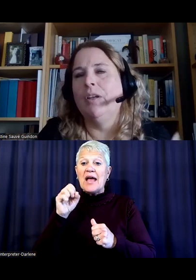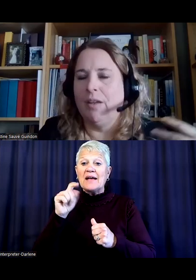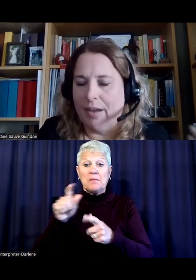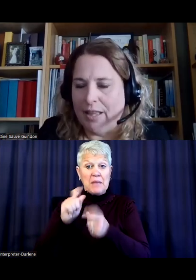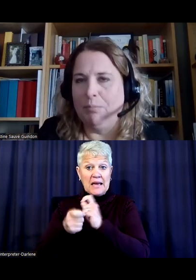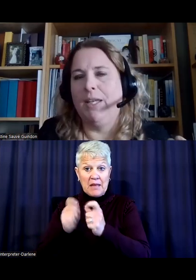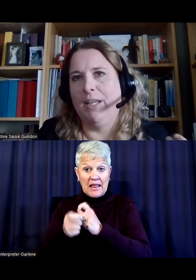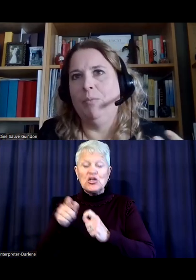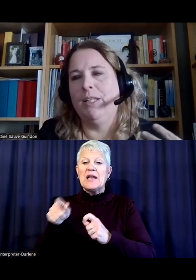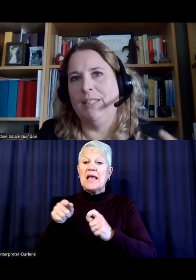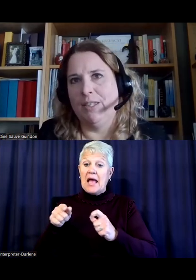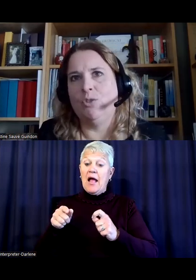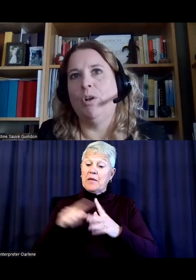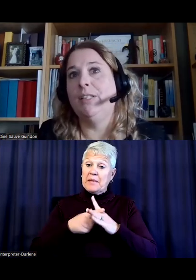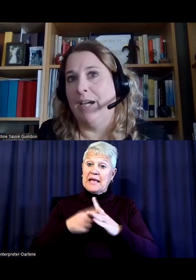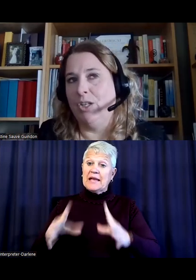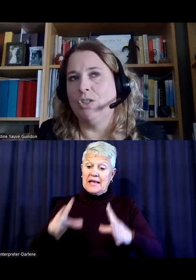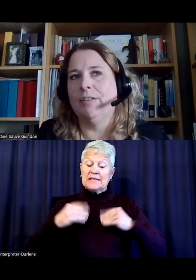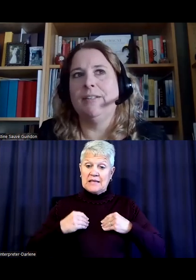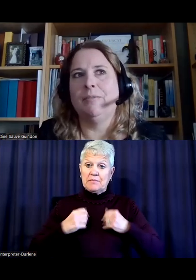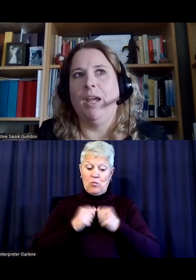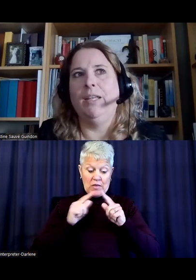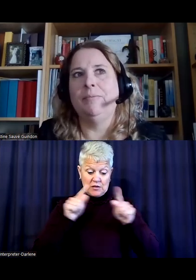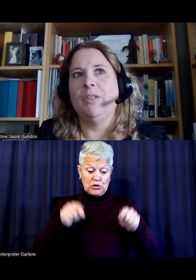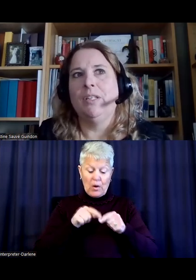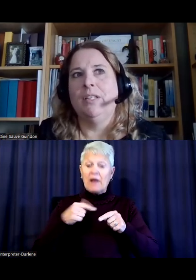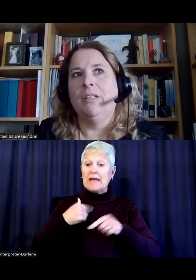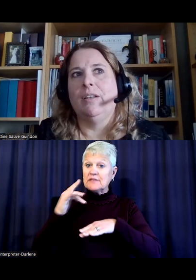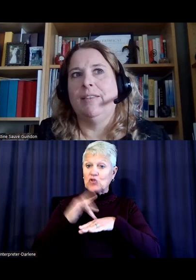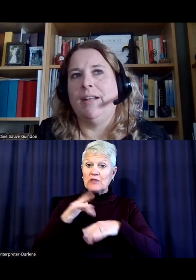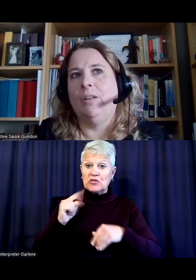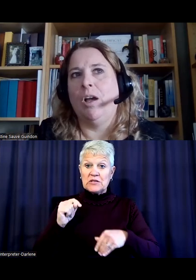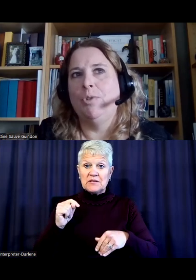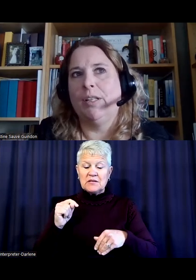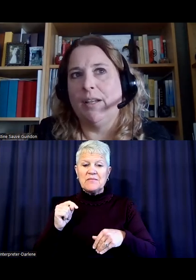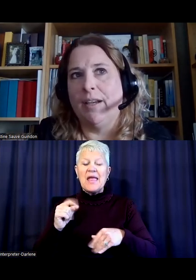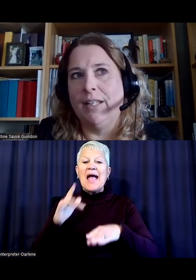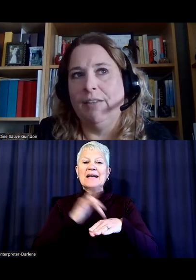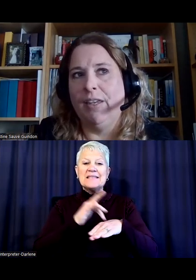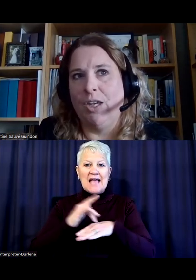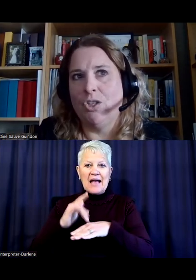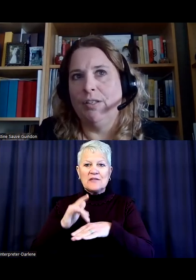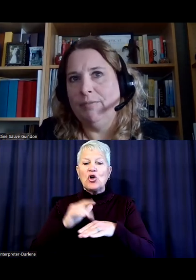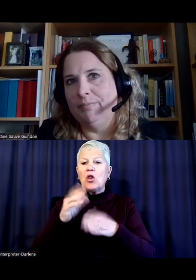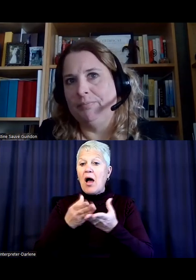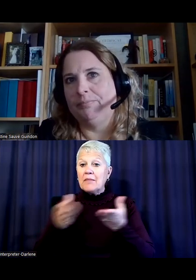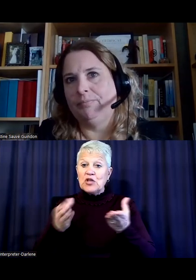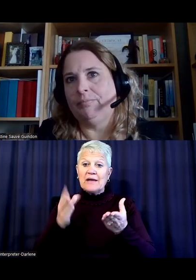accepted at the beginning when he did the square to touch, right? Tactile object